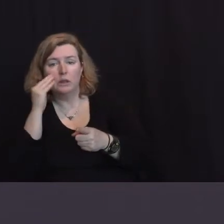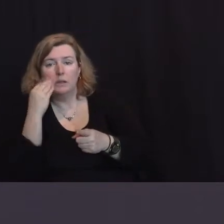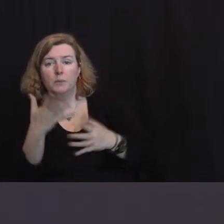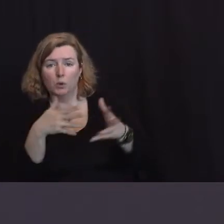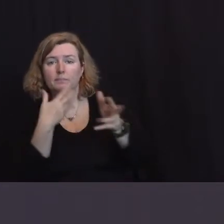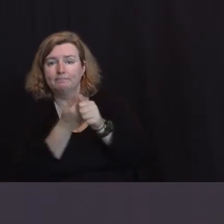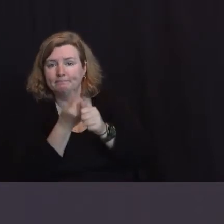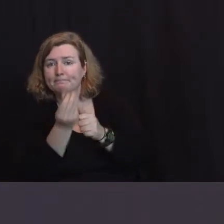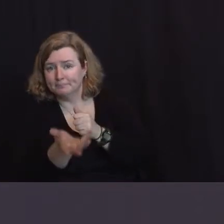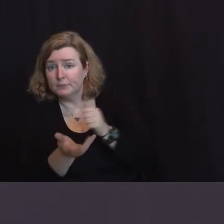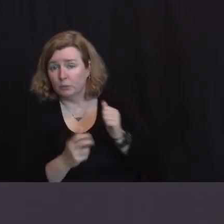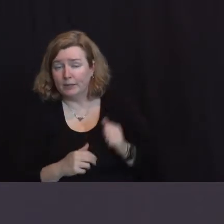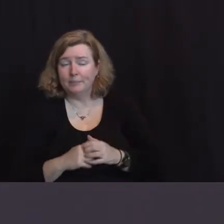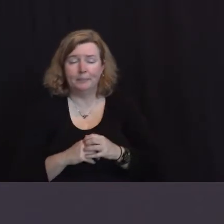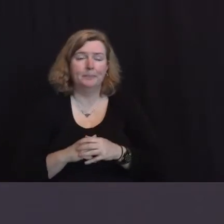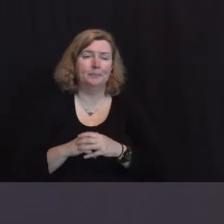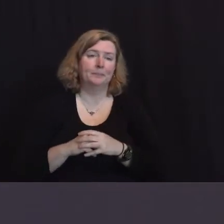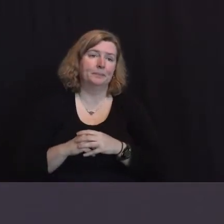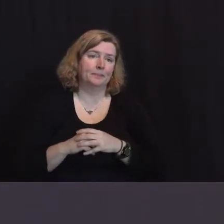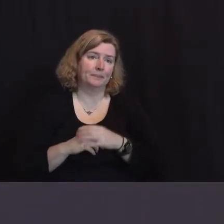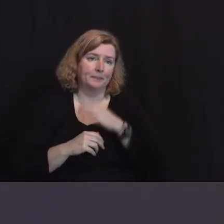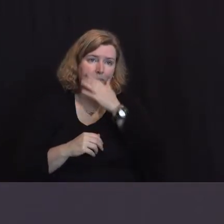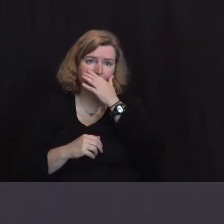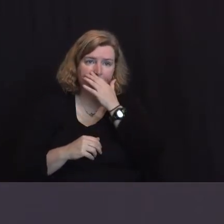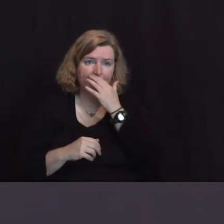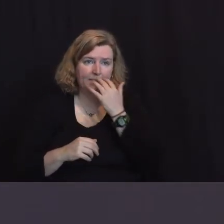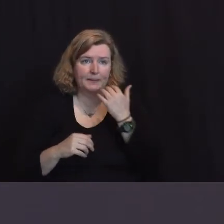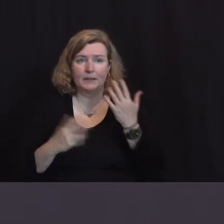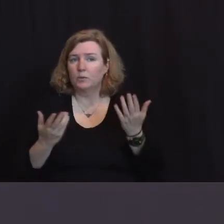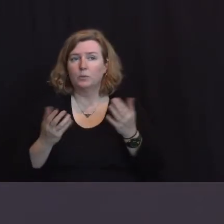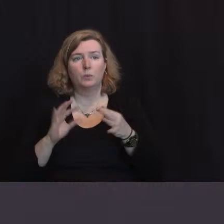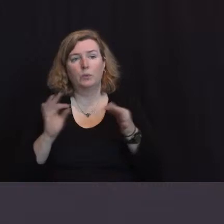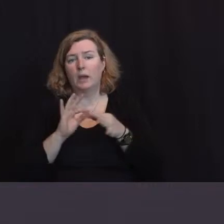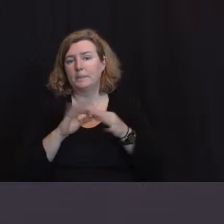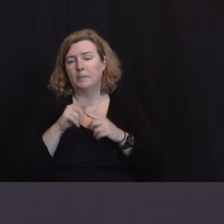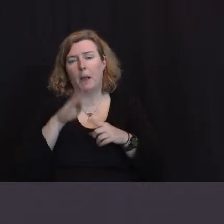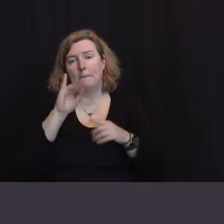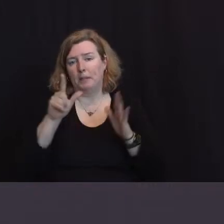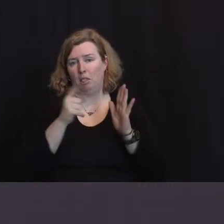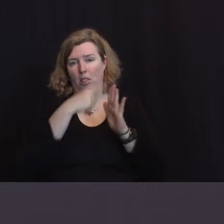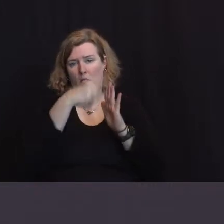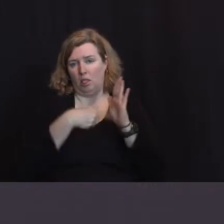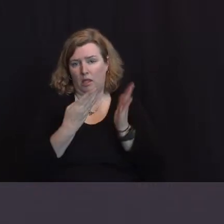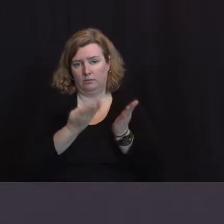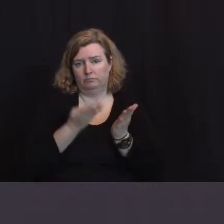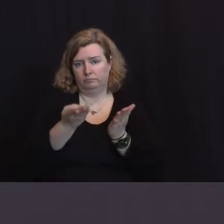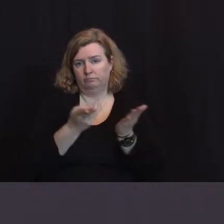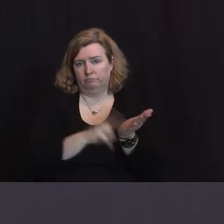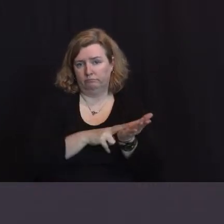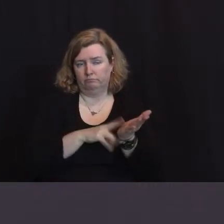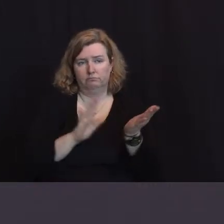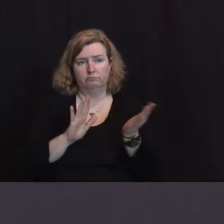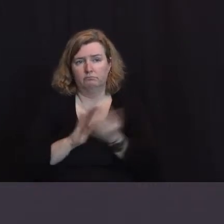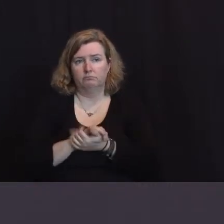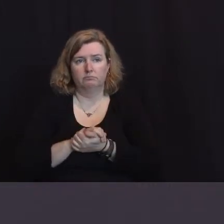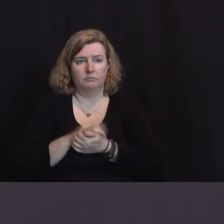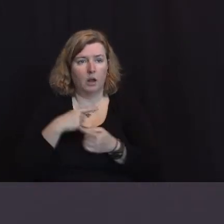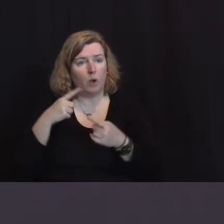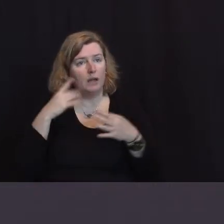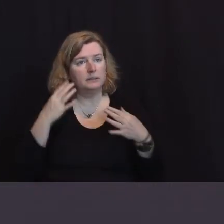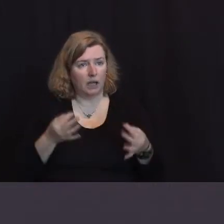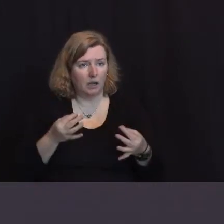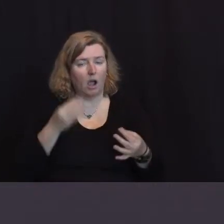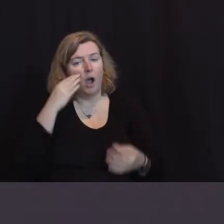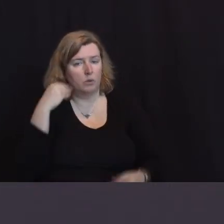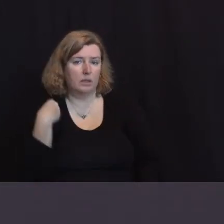to you? No comment on the bill. Obviously, we make a decision on signing, we will let you know. I don't know